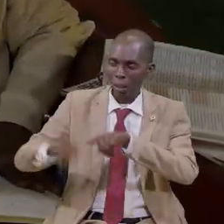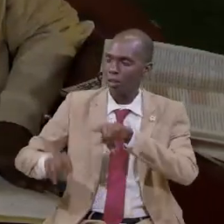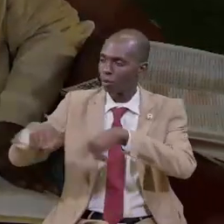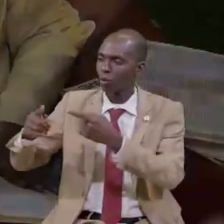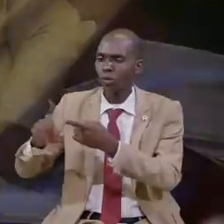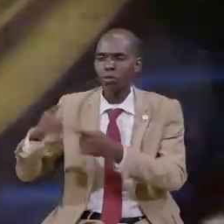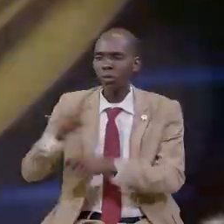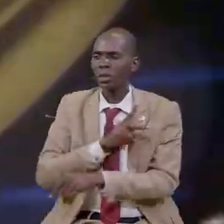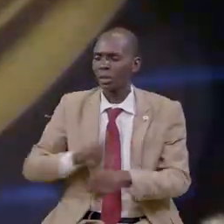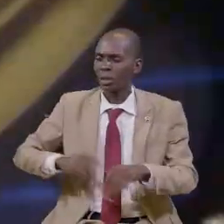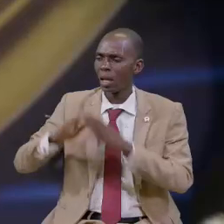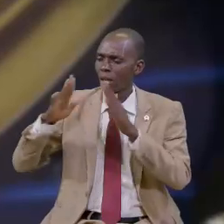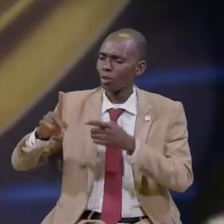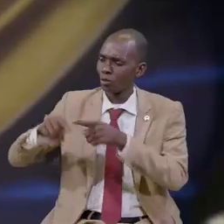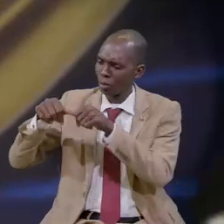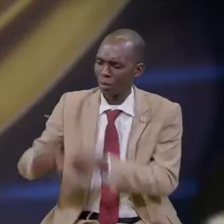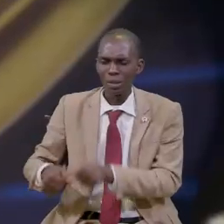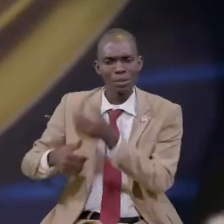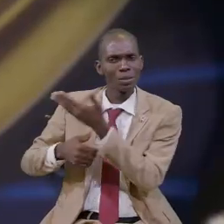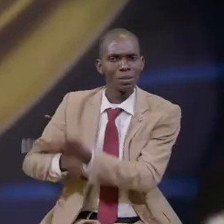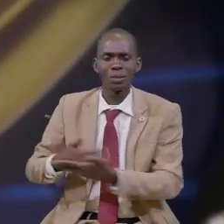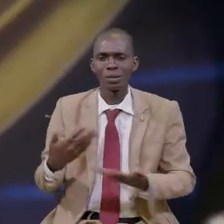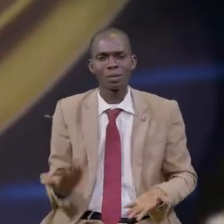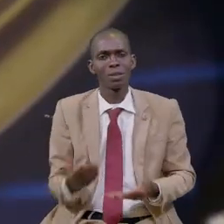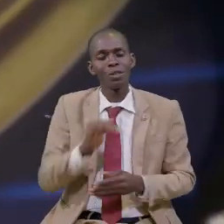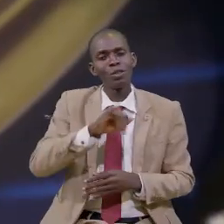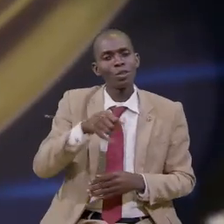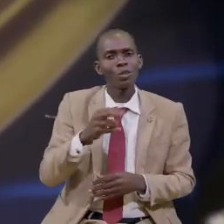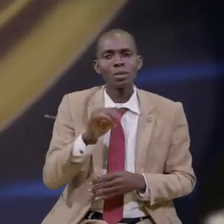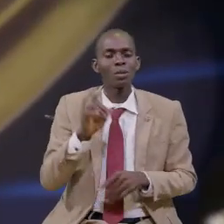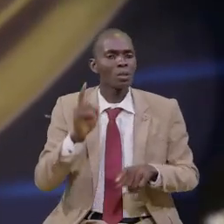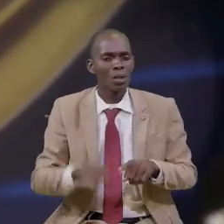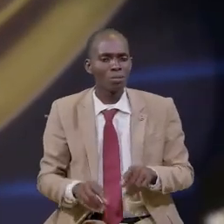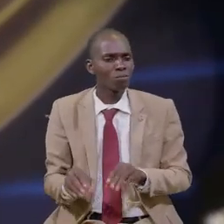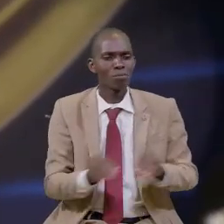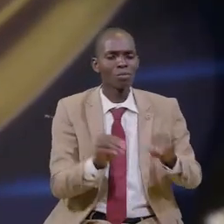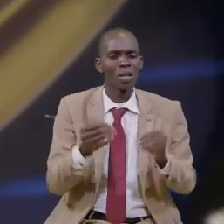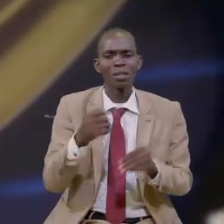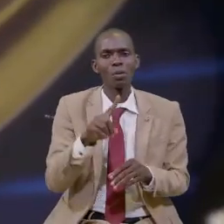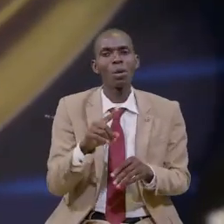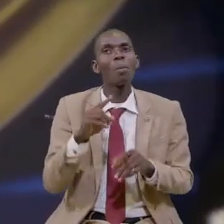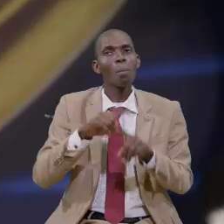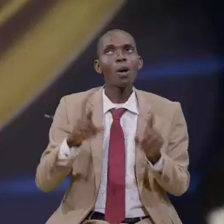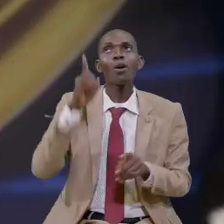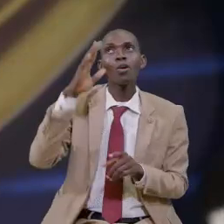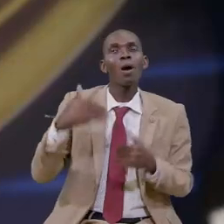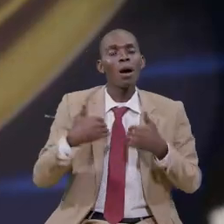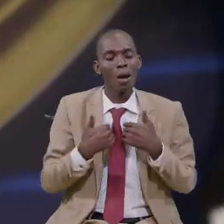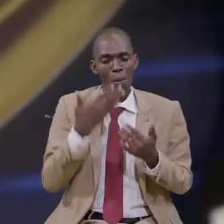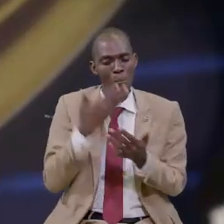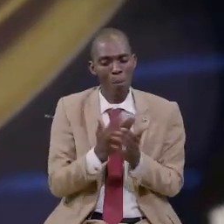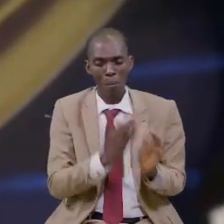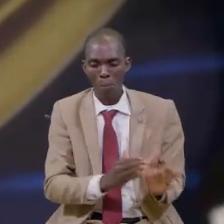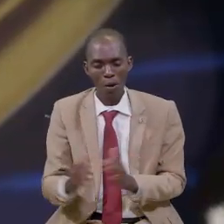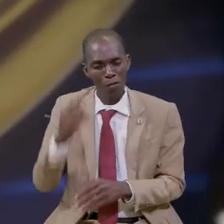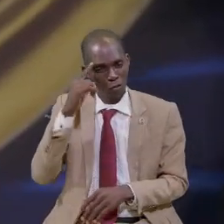he cannot carry with him. God was making plans for him. God is making plans for you.